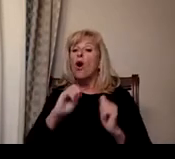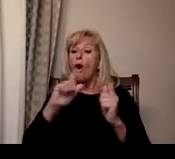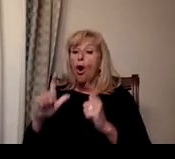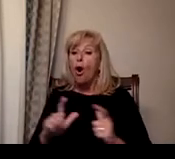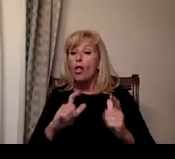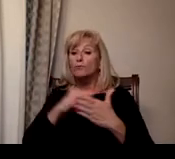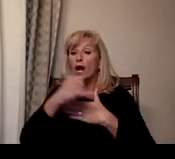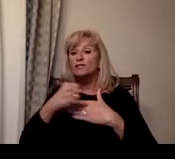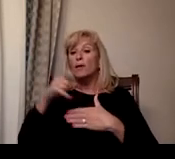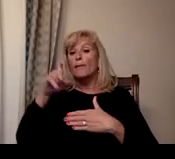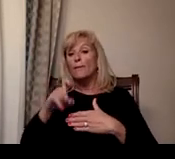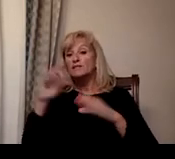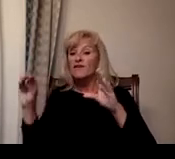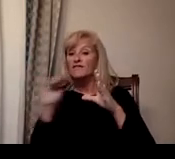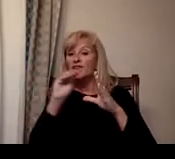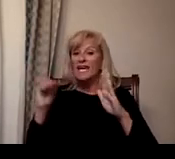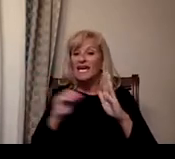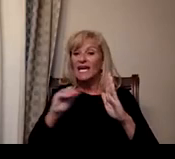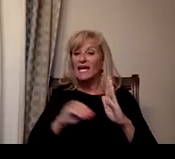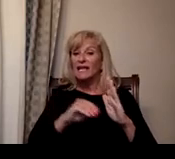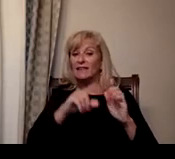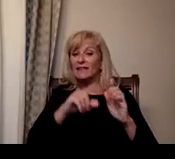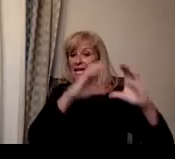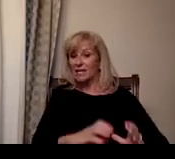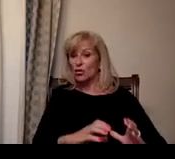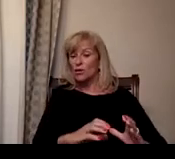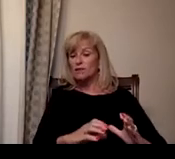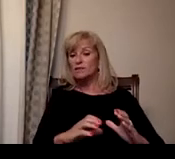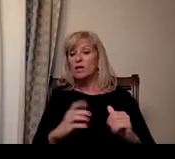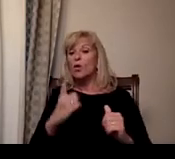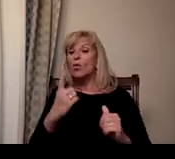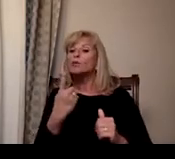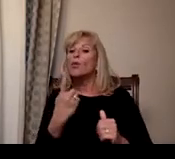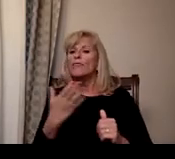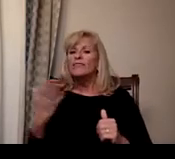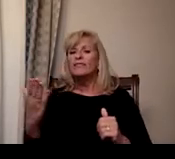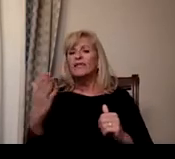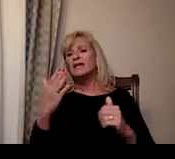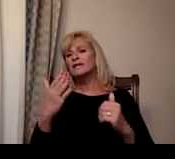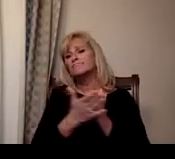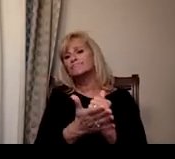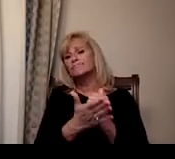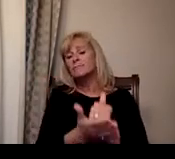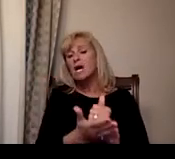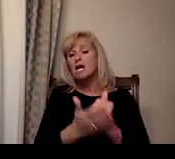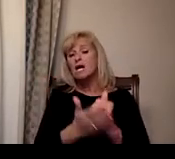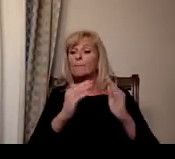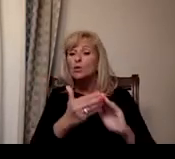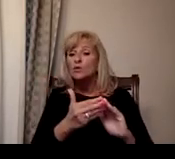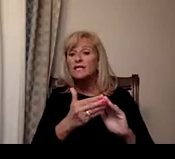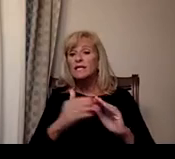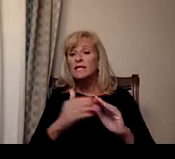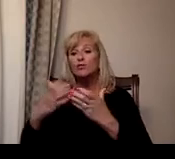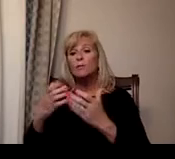categories because we believe that when every one of these things is taken care of, a community, a group of people